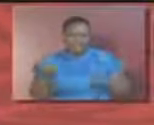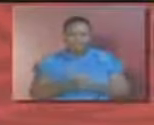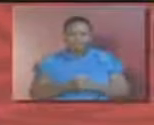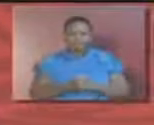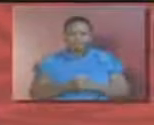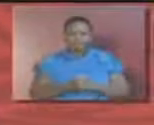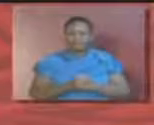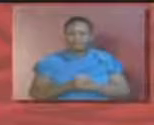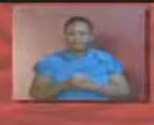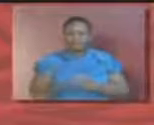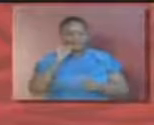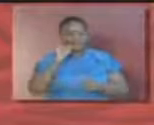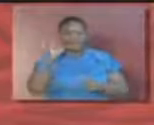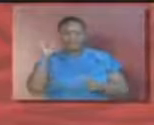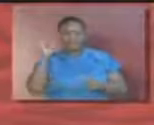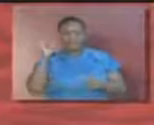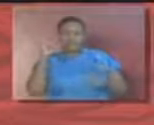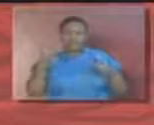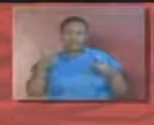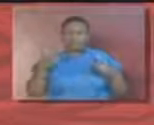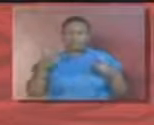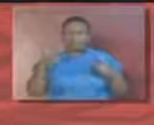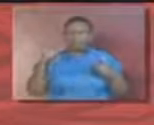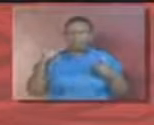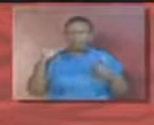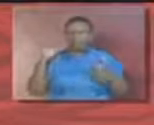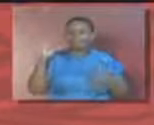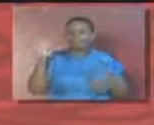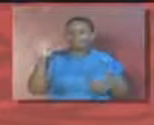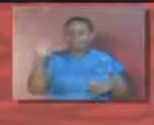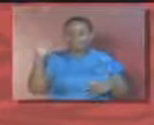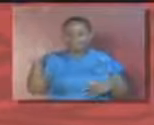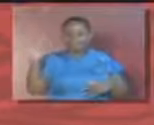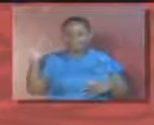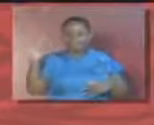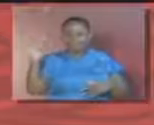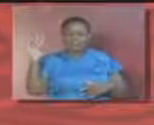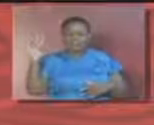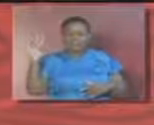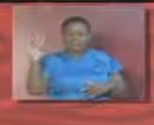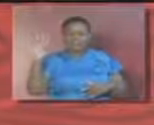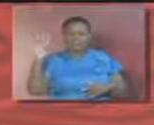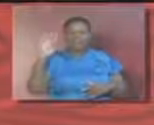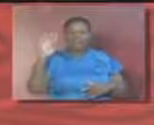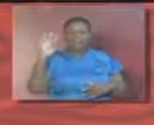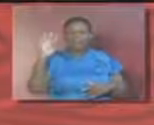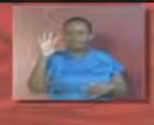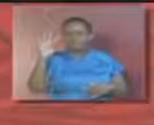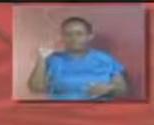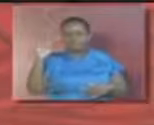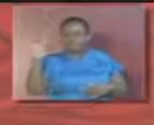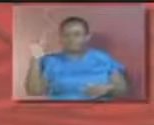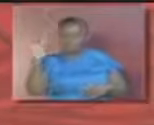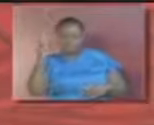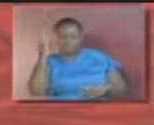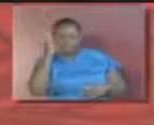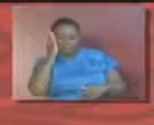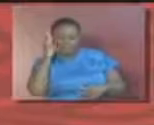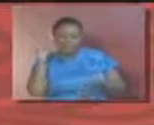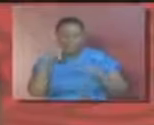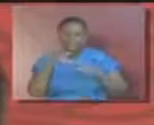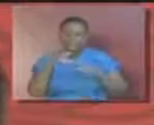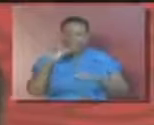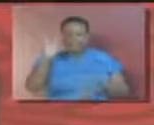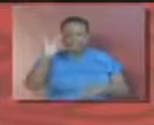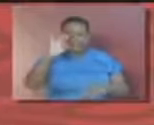approximately 417 hospital beds in the parallel healthcare system across 7 hospitals,